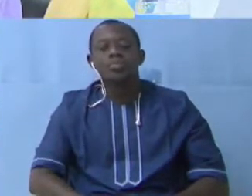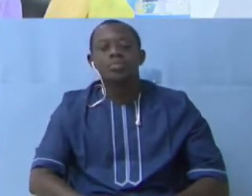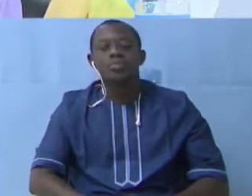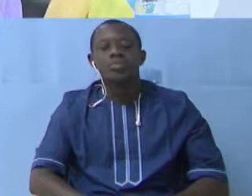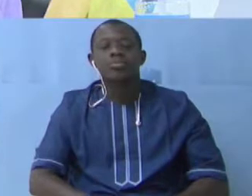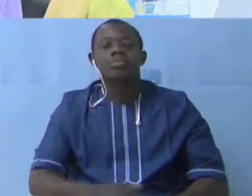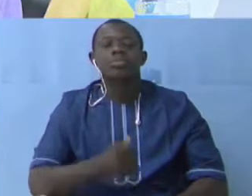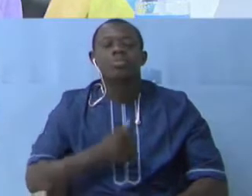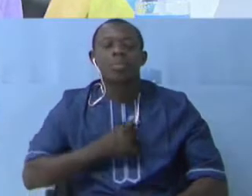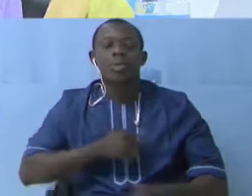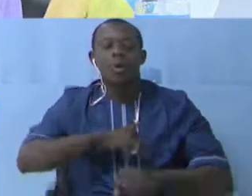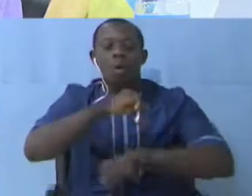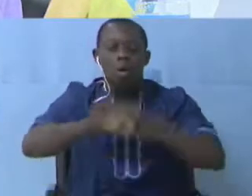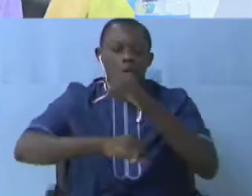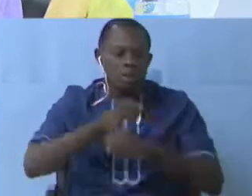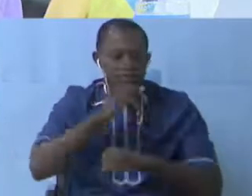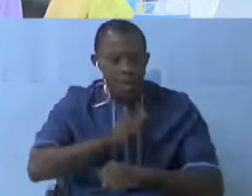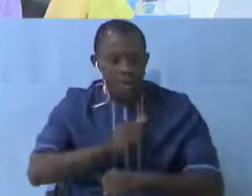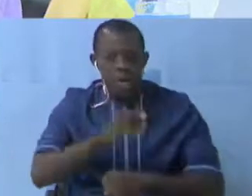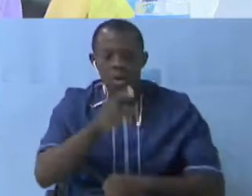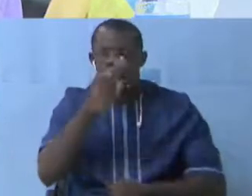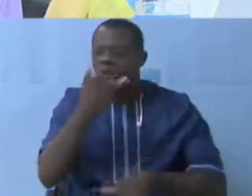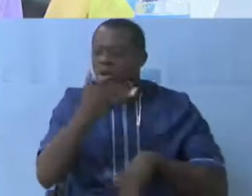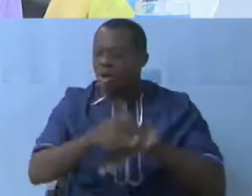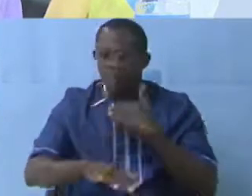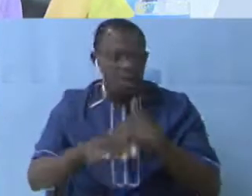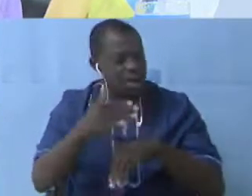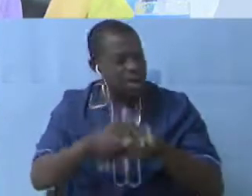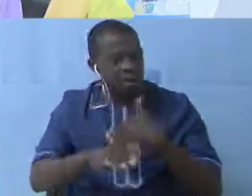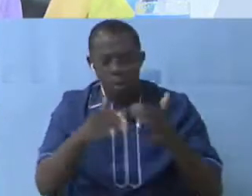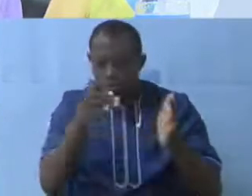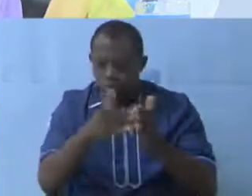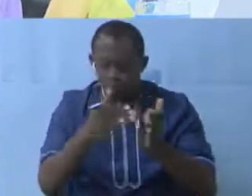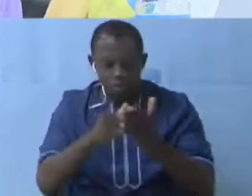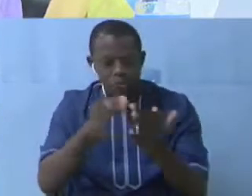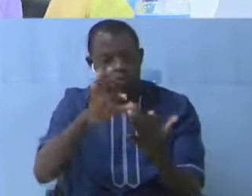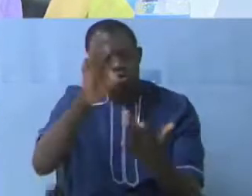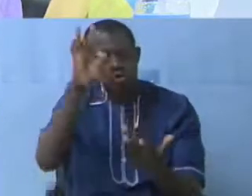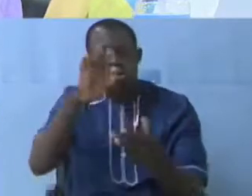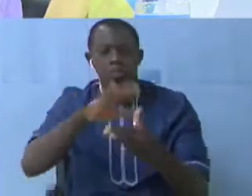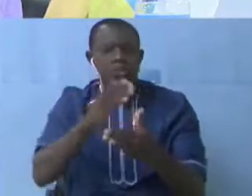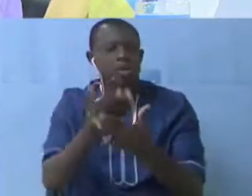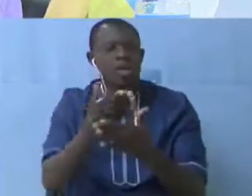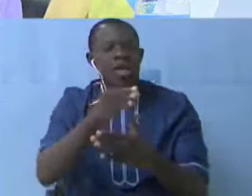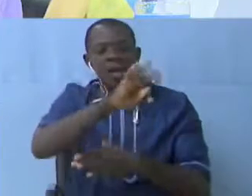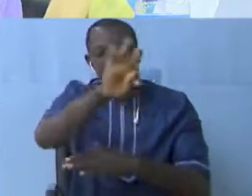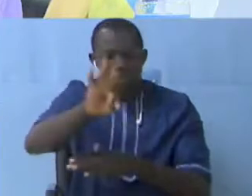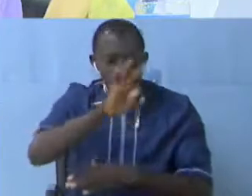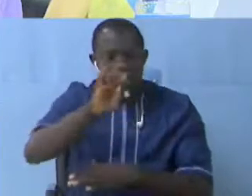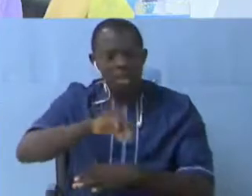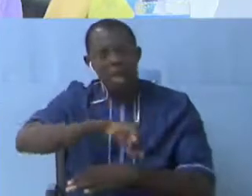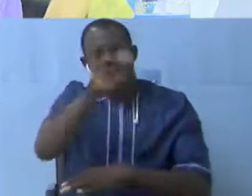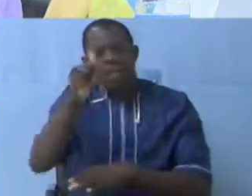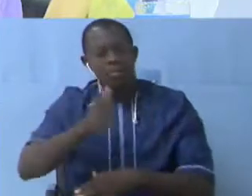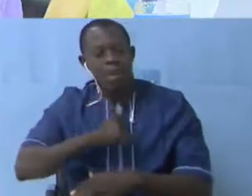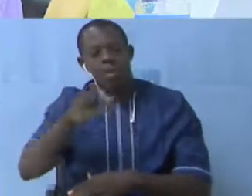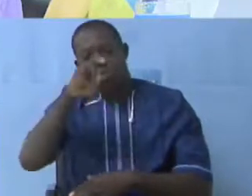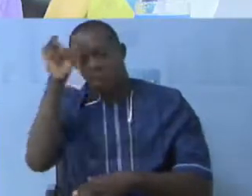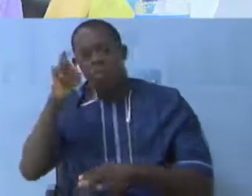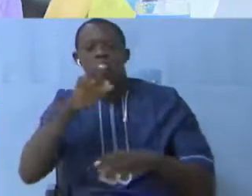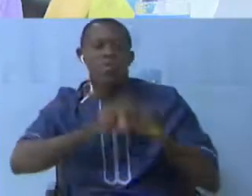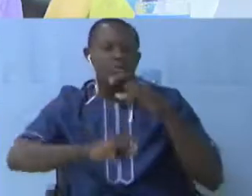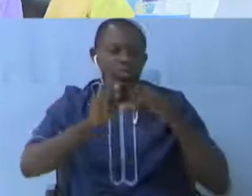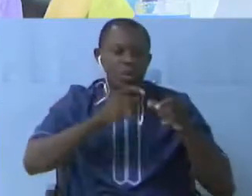between family and my career. Suma jëkkër gi nga xam ne nii nag wax dëgg yàlla mosu taj bàyyi ma jéem a tànn suma diggante